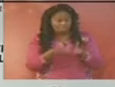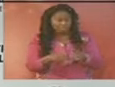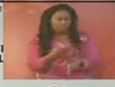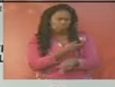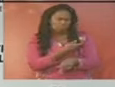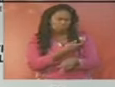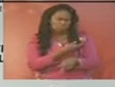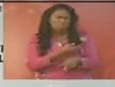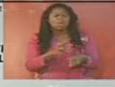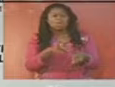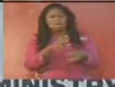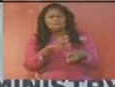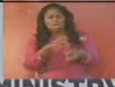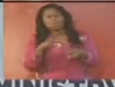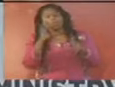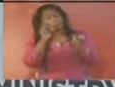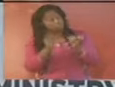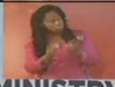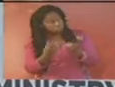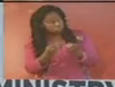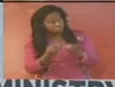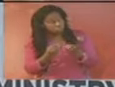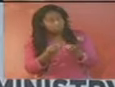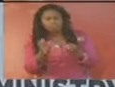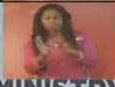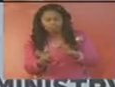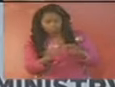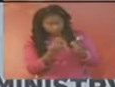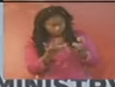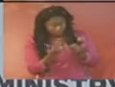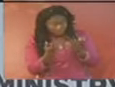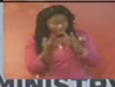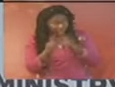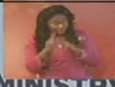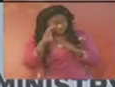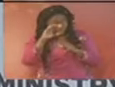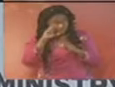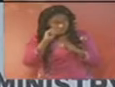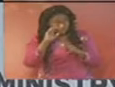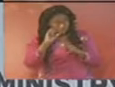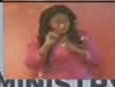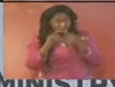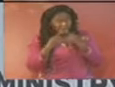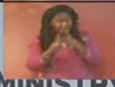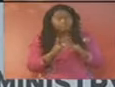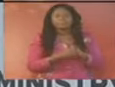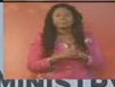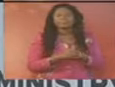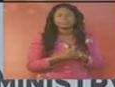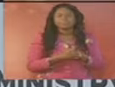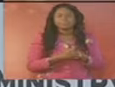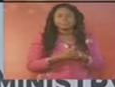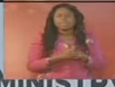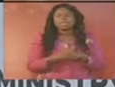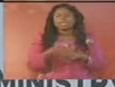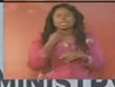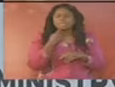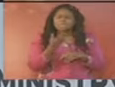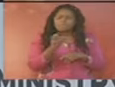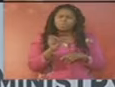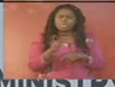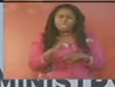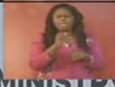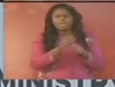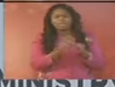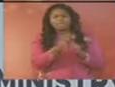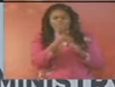been and continues to visit establishments throughout the country. The Chief Public Health Inspector will normally provide me on every Friday a report